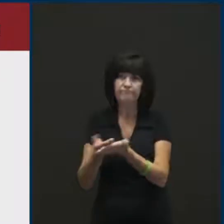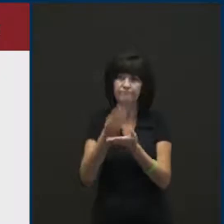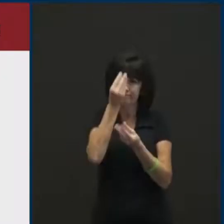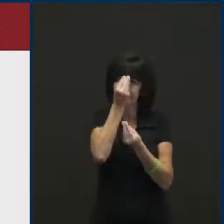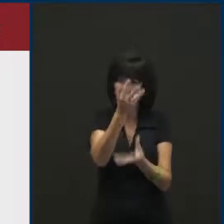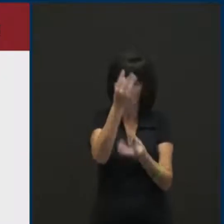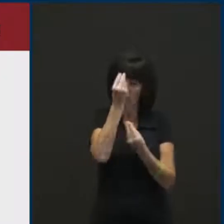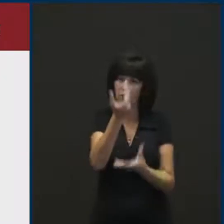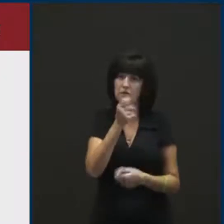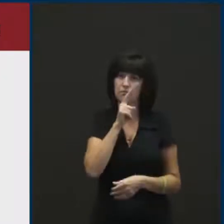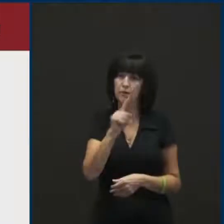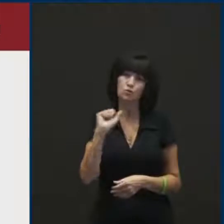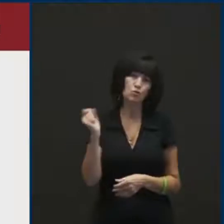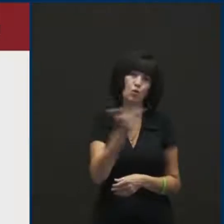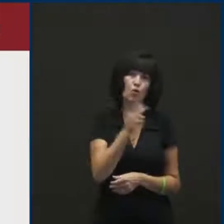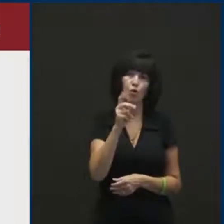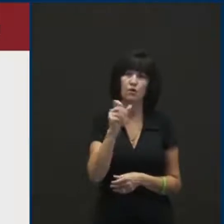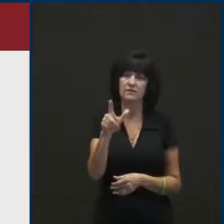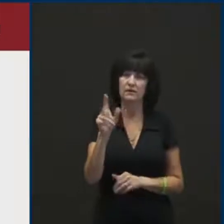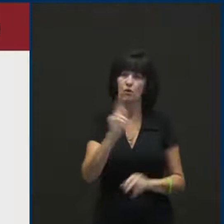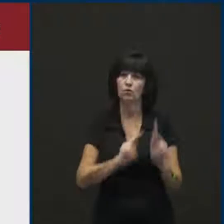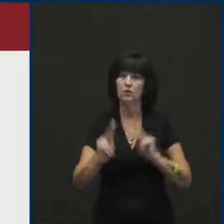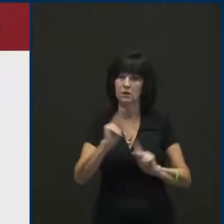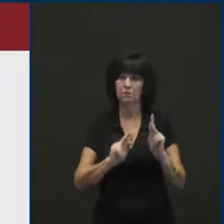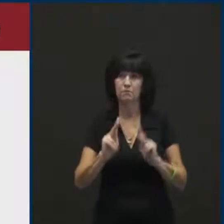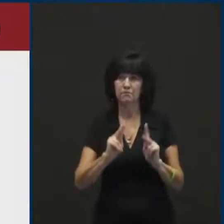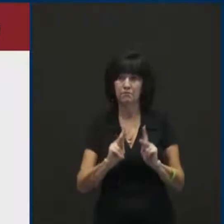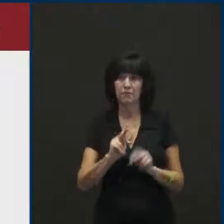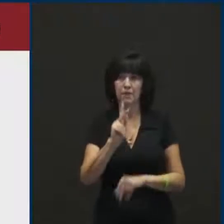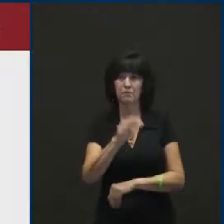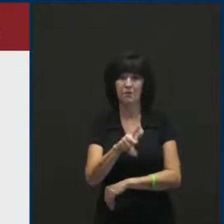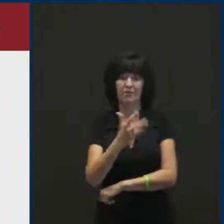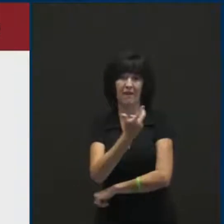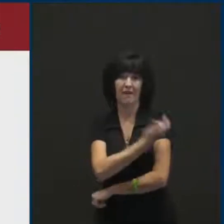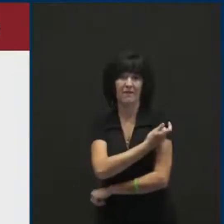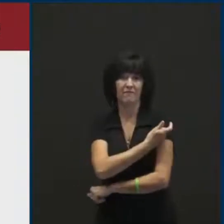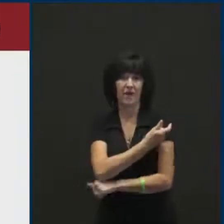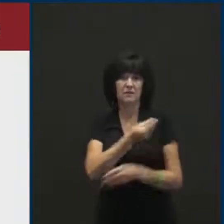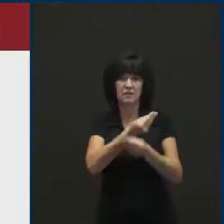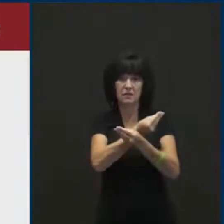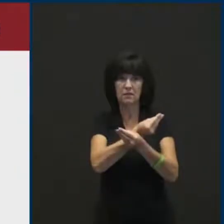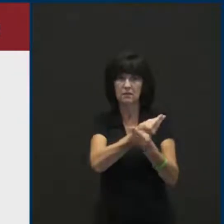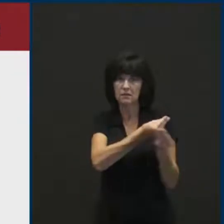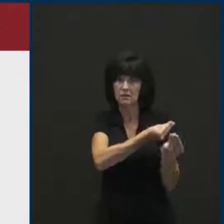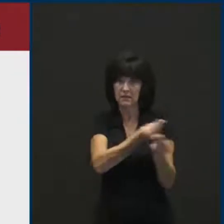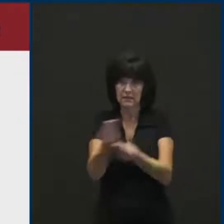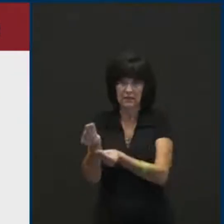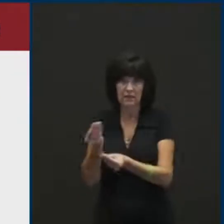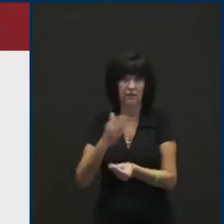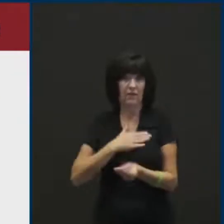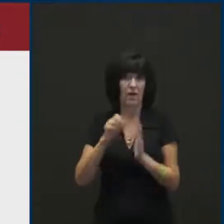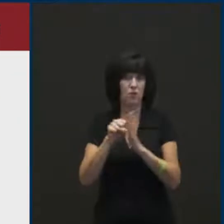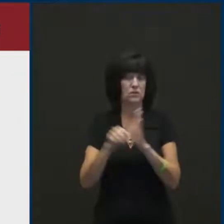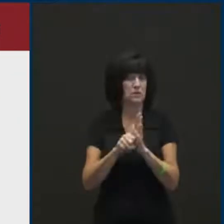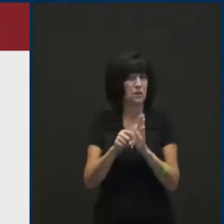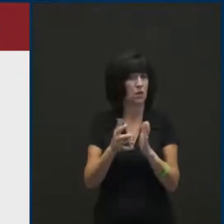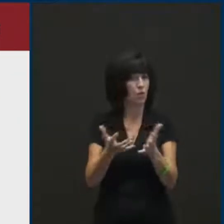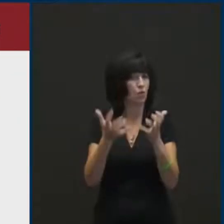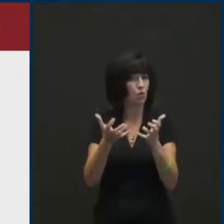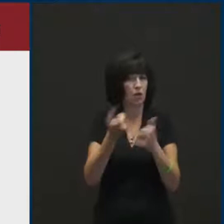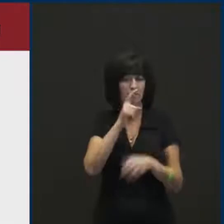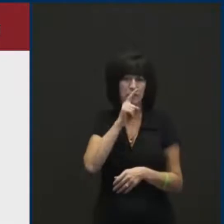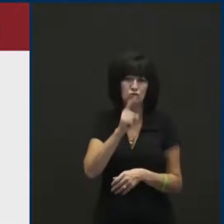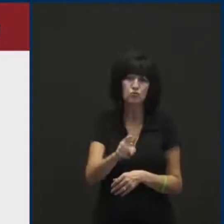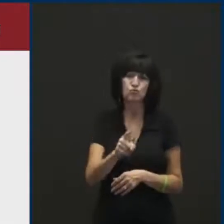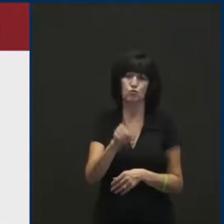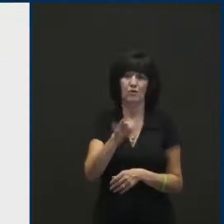all Delawareans that the vaccine that is distributed in our state is safe for Delawareans.